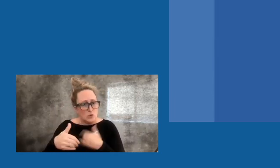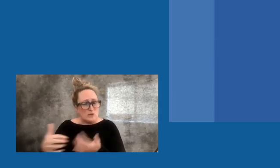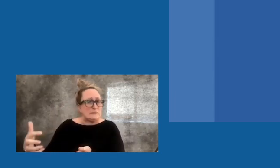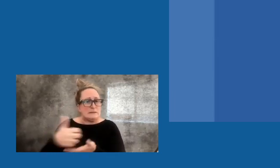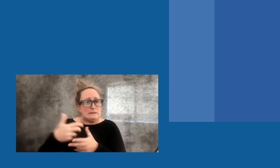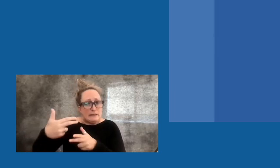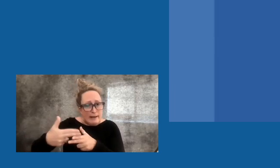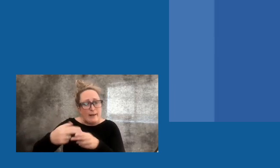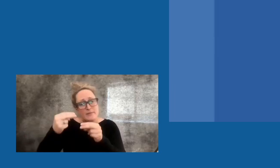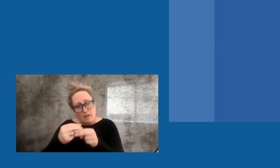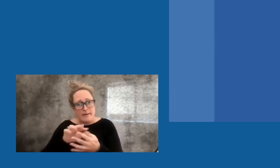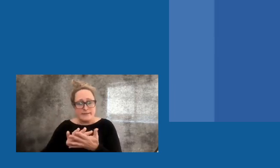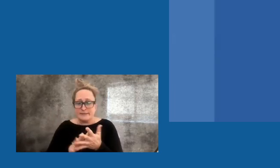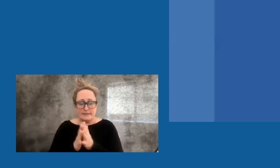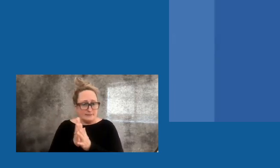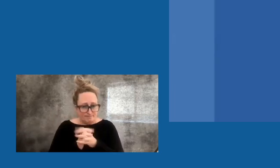names and the slides. And